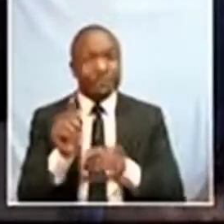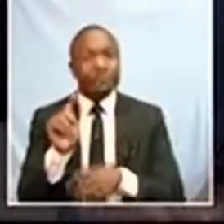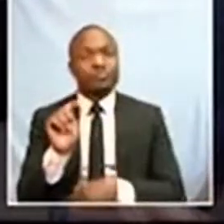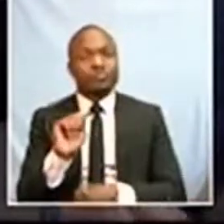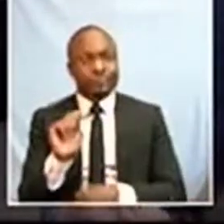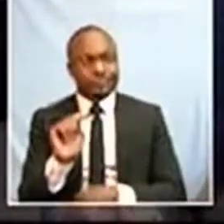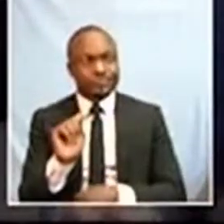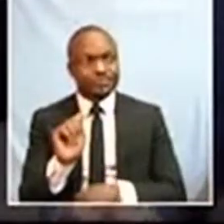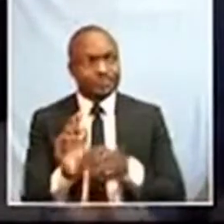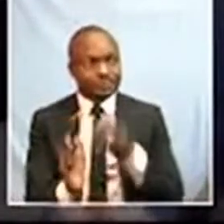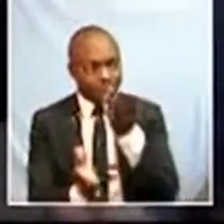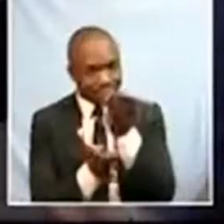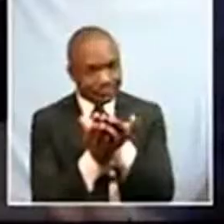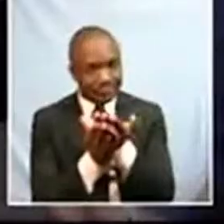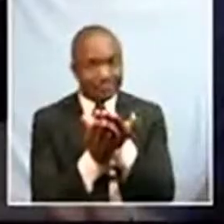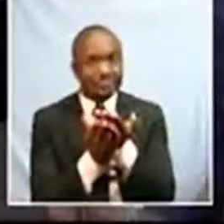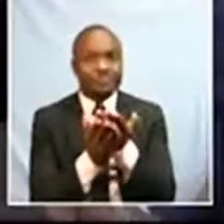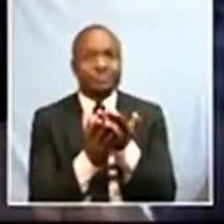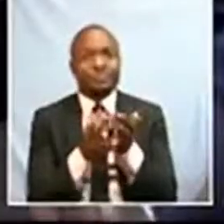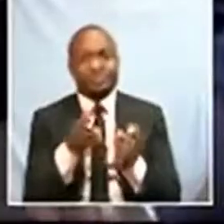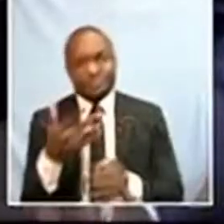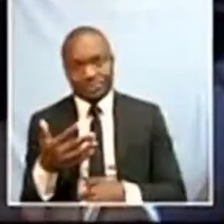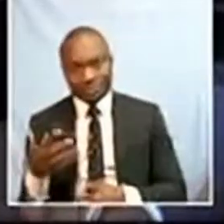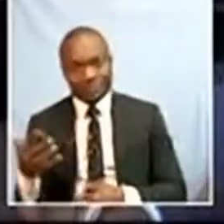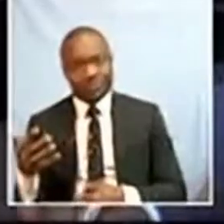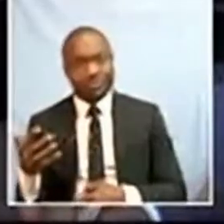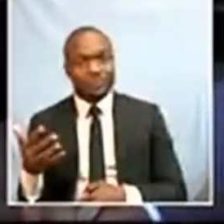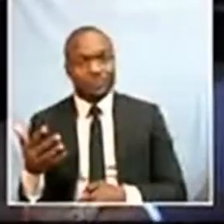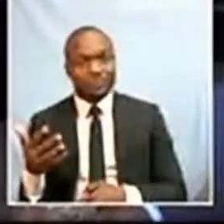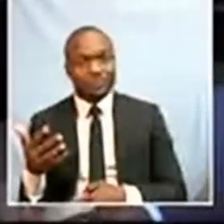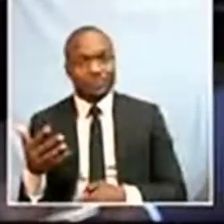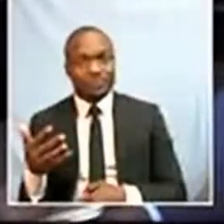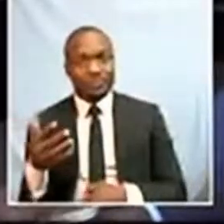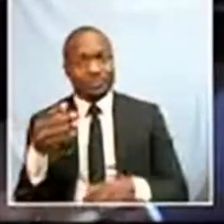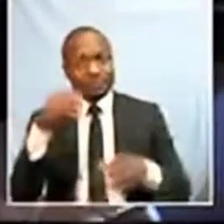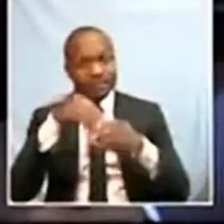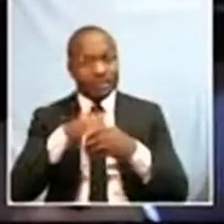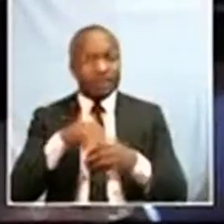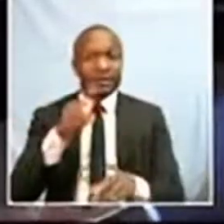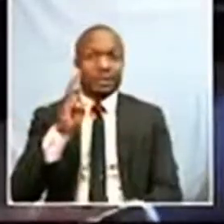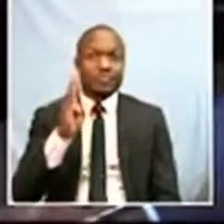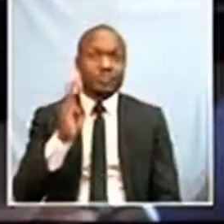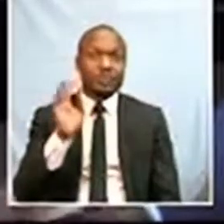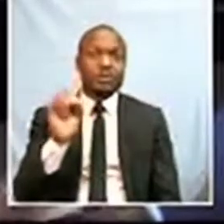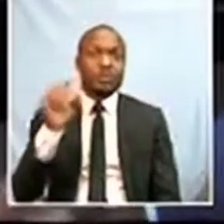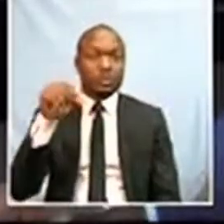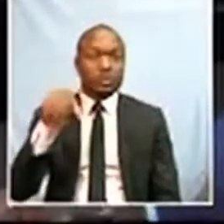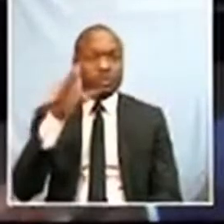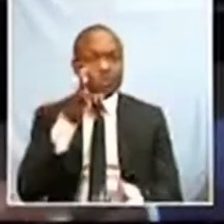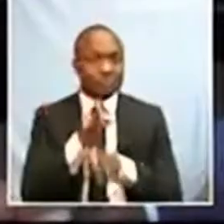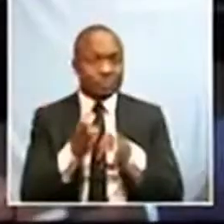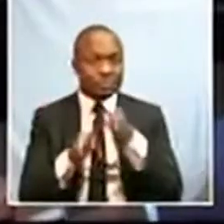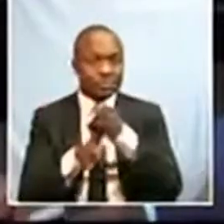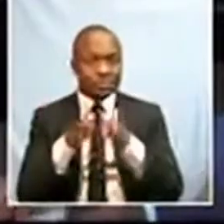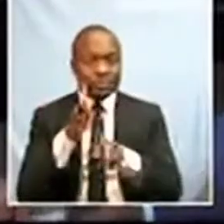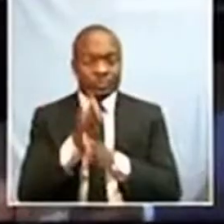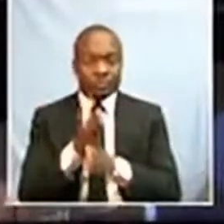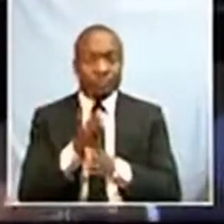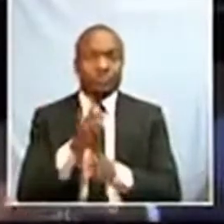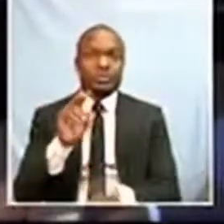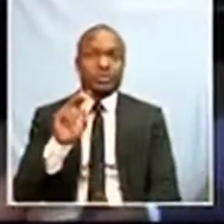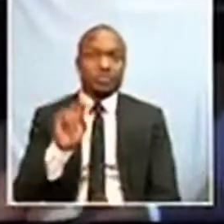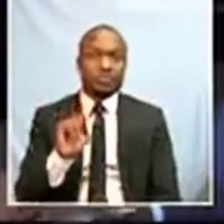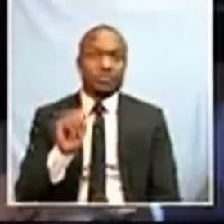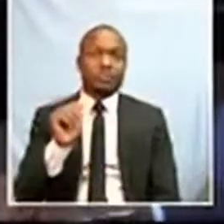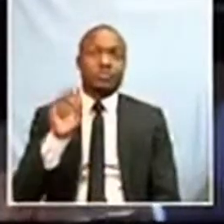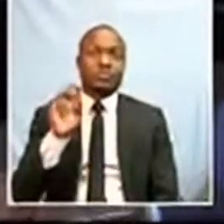block was attached as an item in the main BOQ for the construction of Nambwai. So the